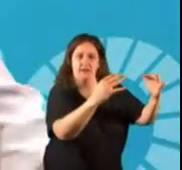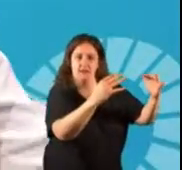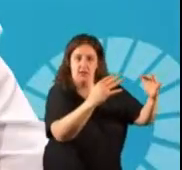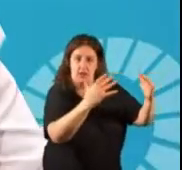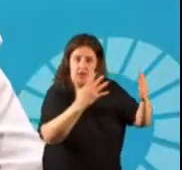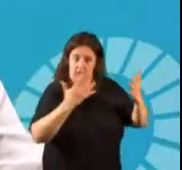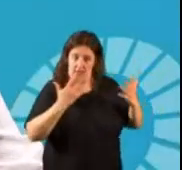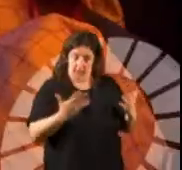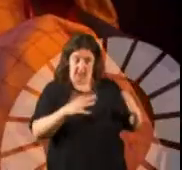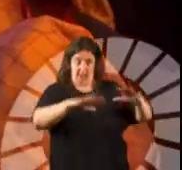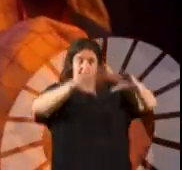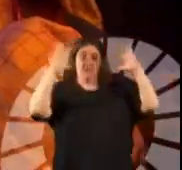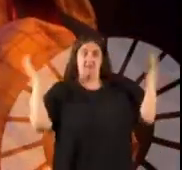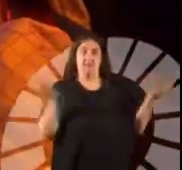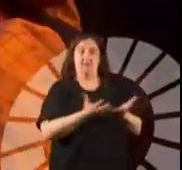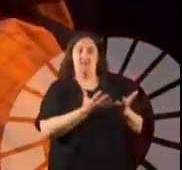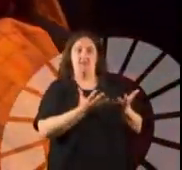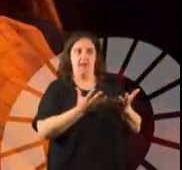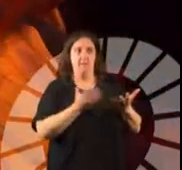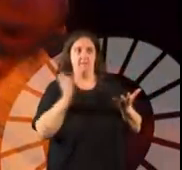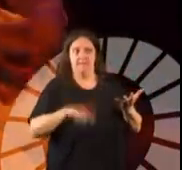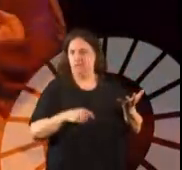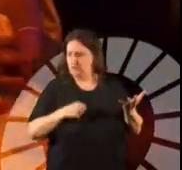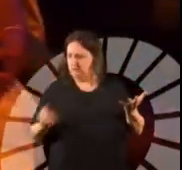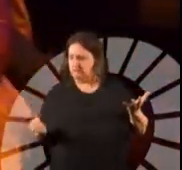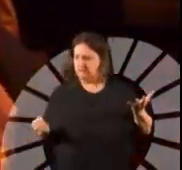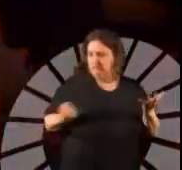Madame Gates. Thank you very much, Madame Gates.